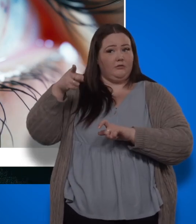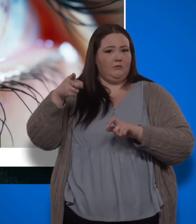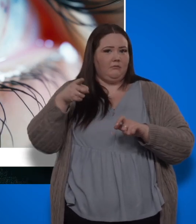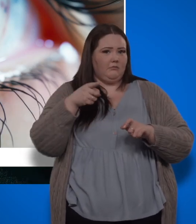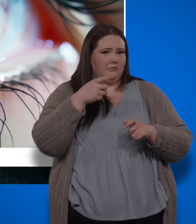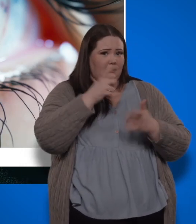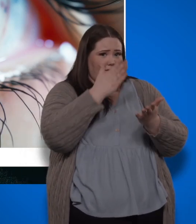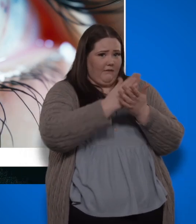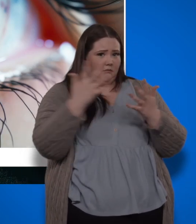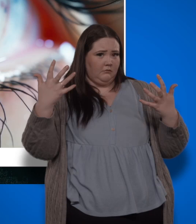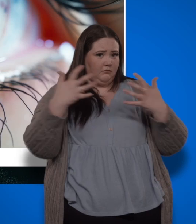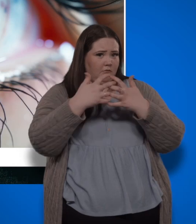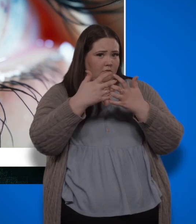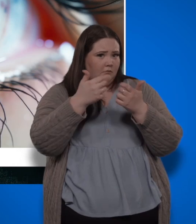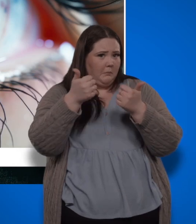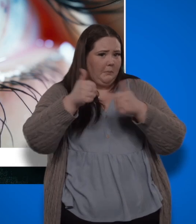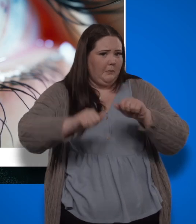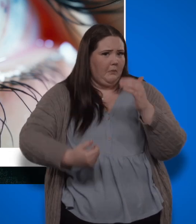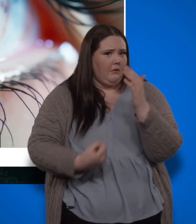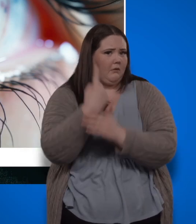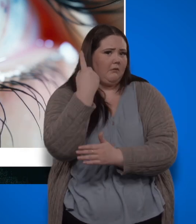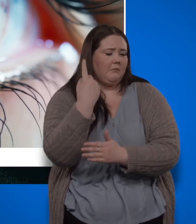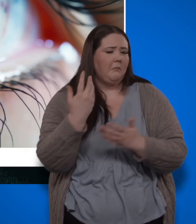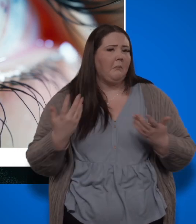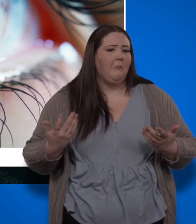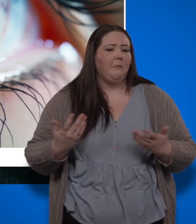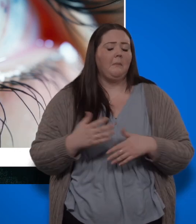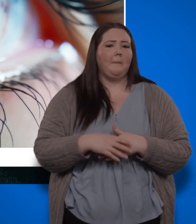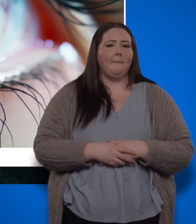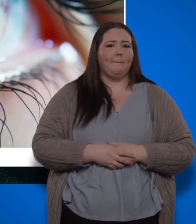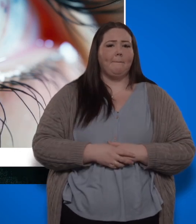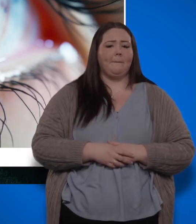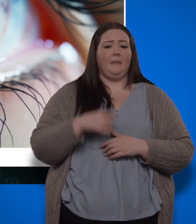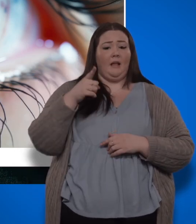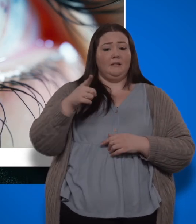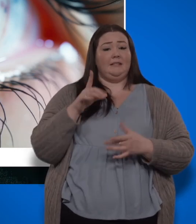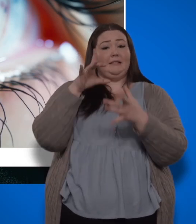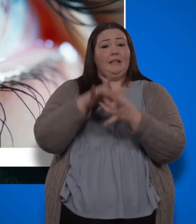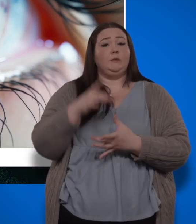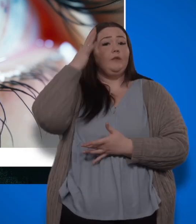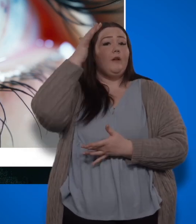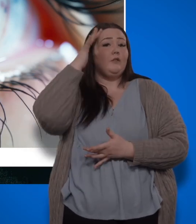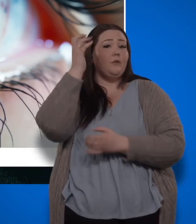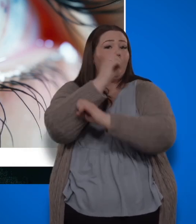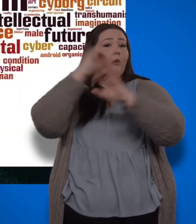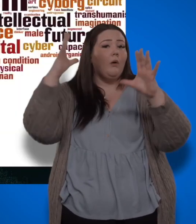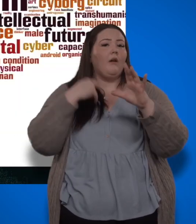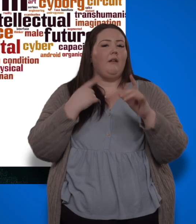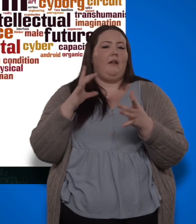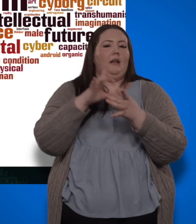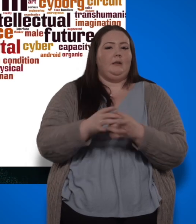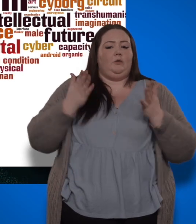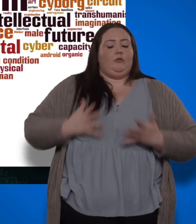realistic possibility. And this is the big idea behind the philosophical and technical movement, which is generally